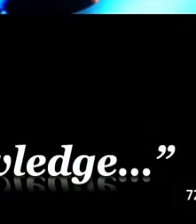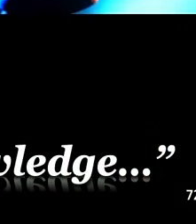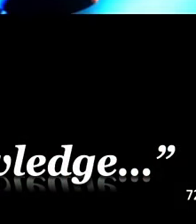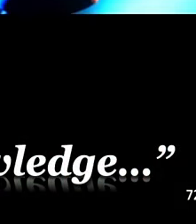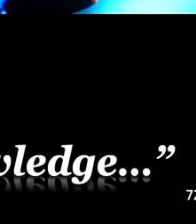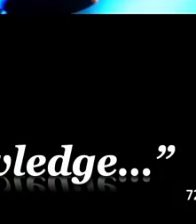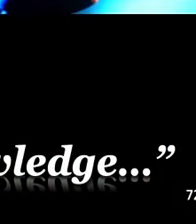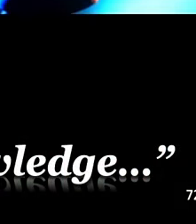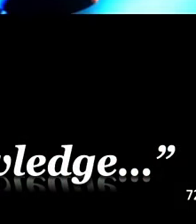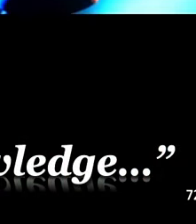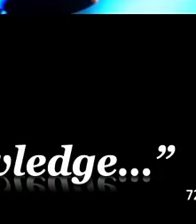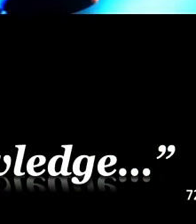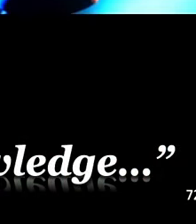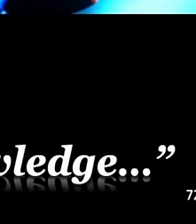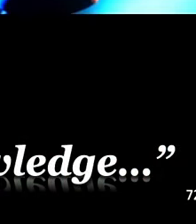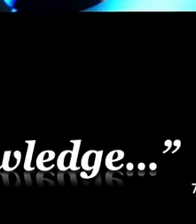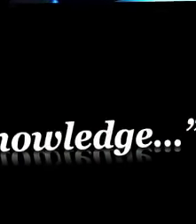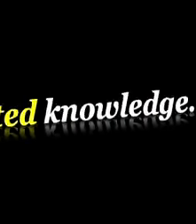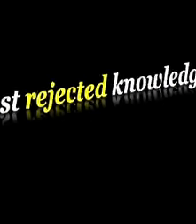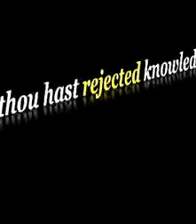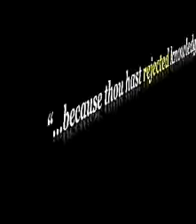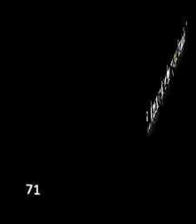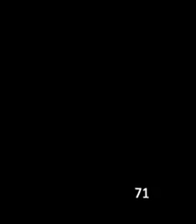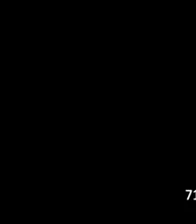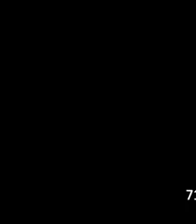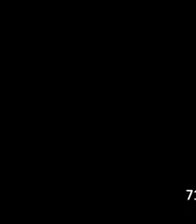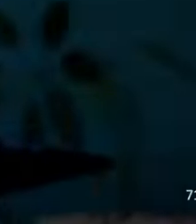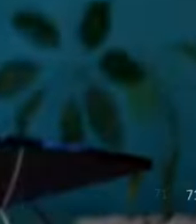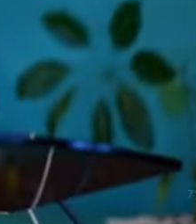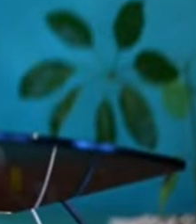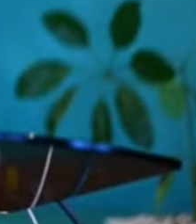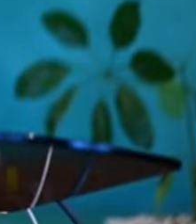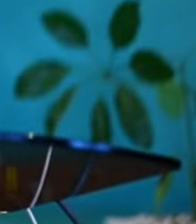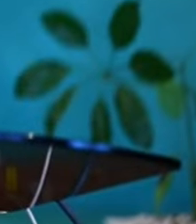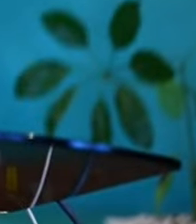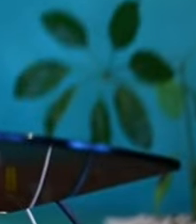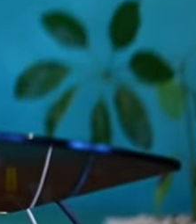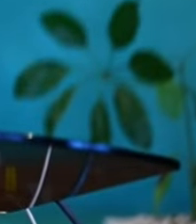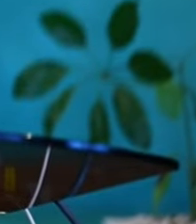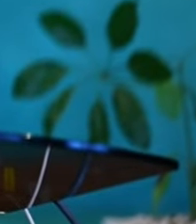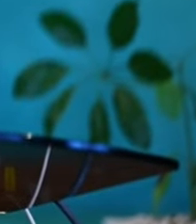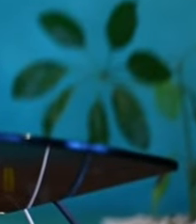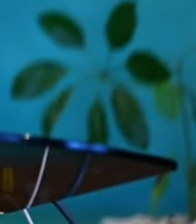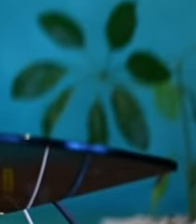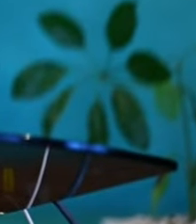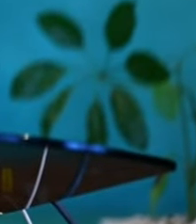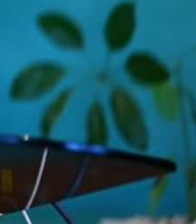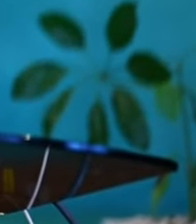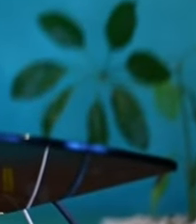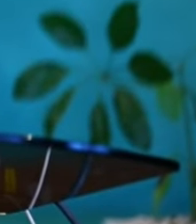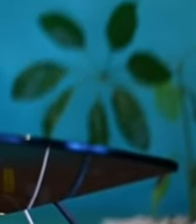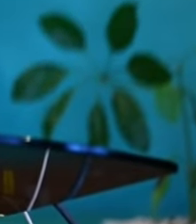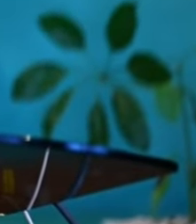existence. Look at the text. My people are destroyed for lack